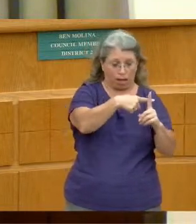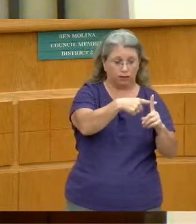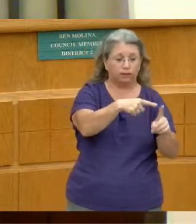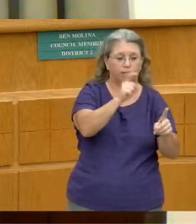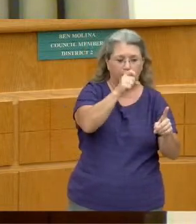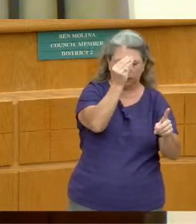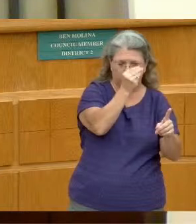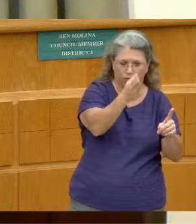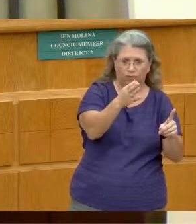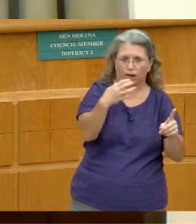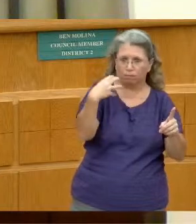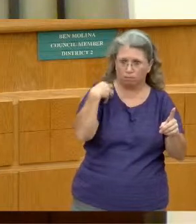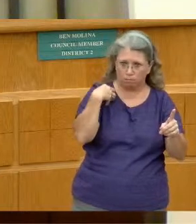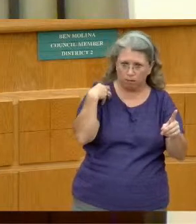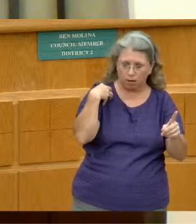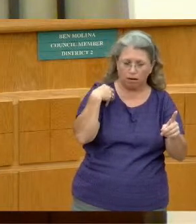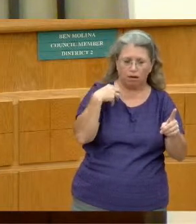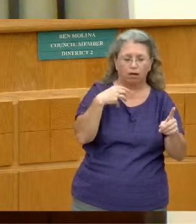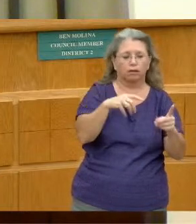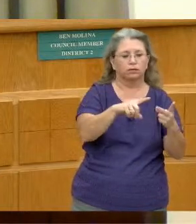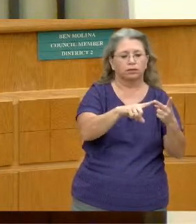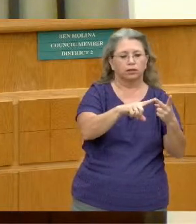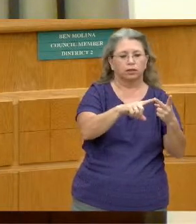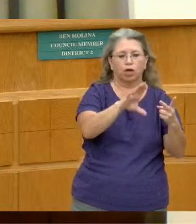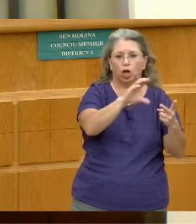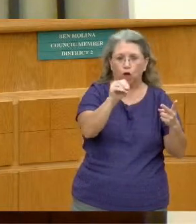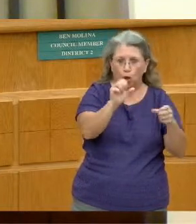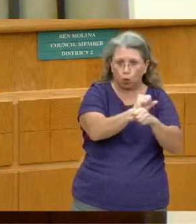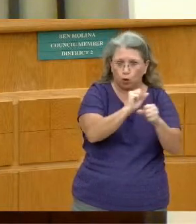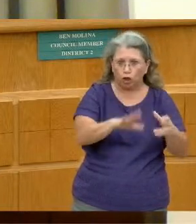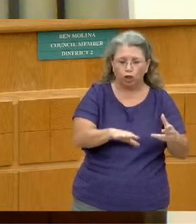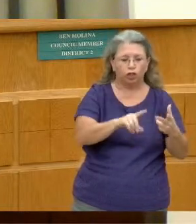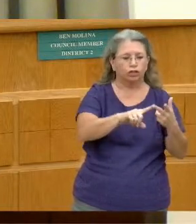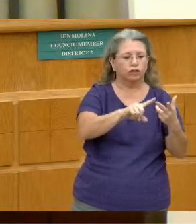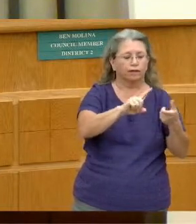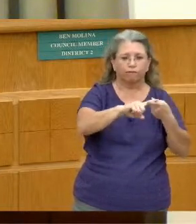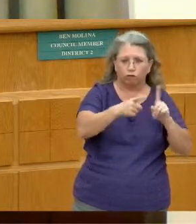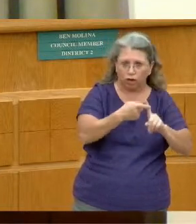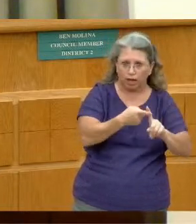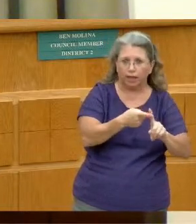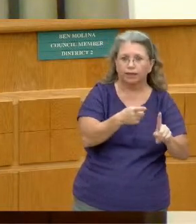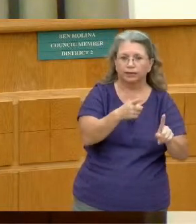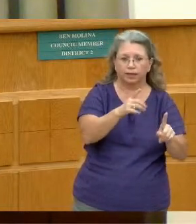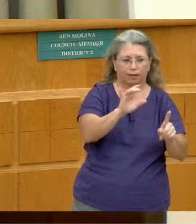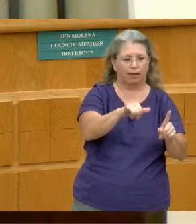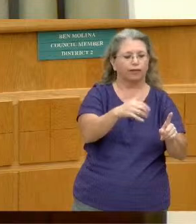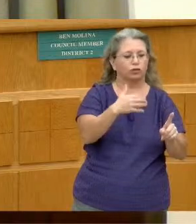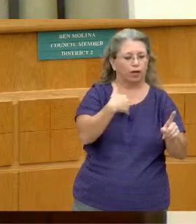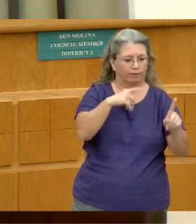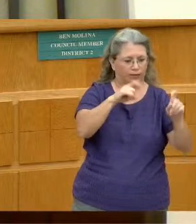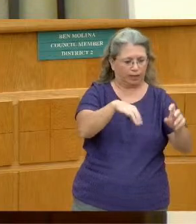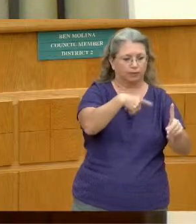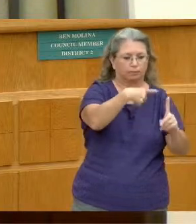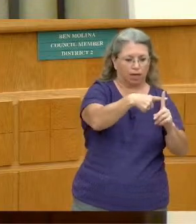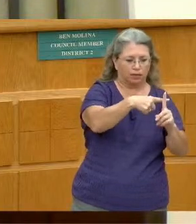and your friends that you are positive with the virus so that they may quarantine themselves. You are